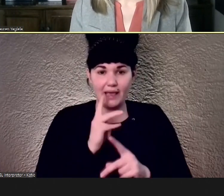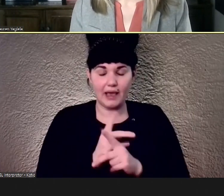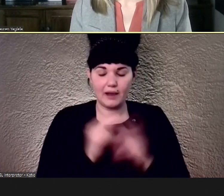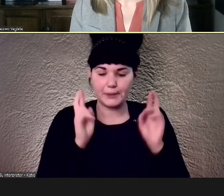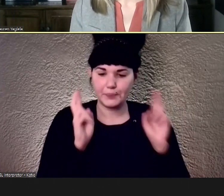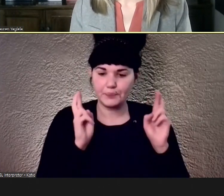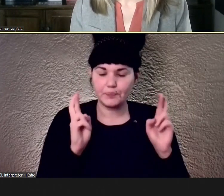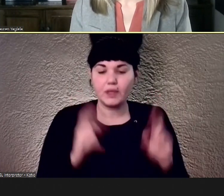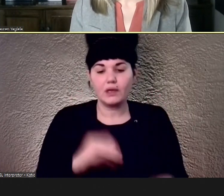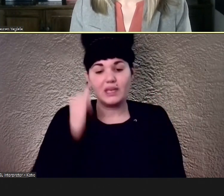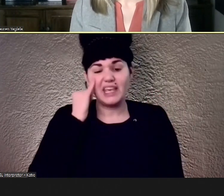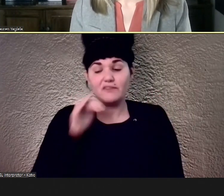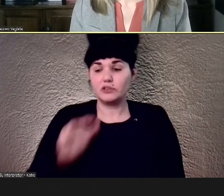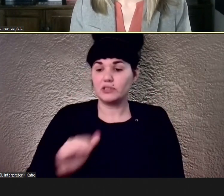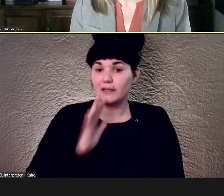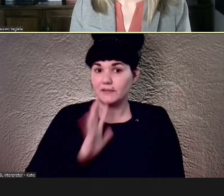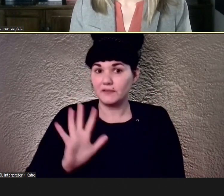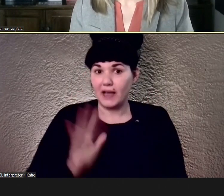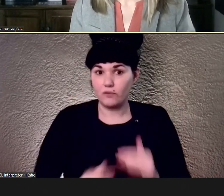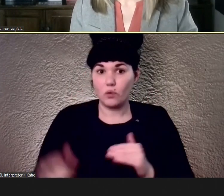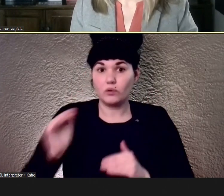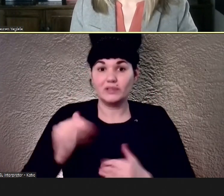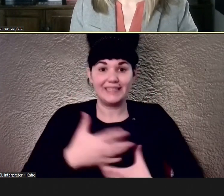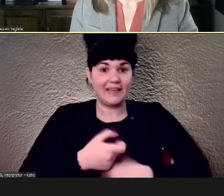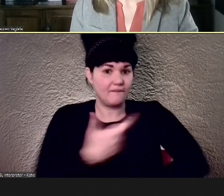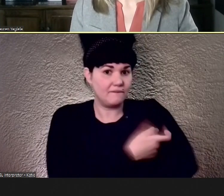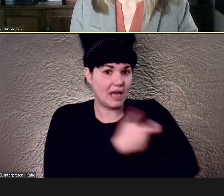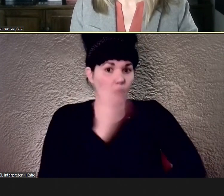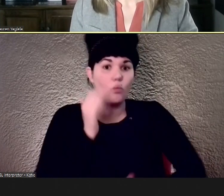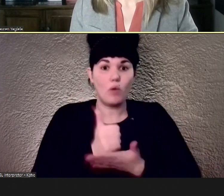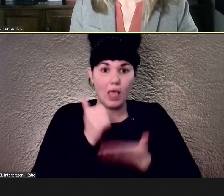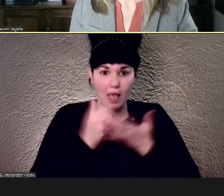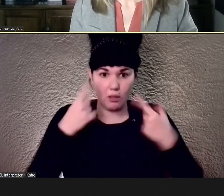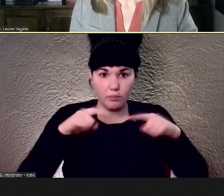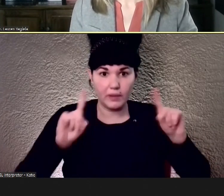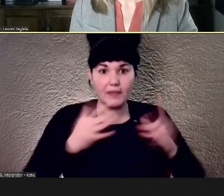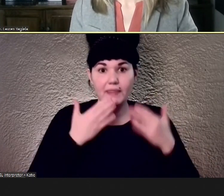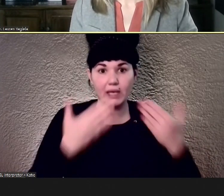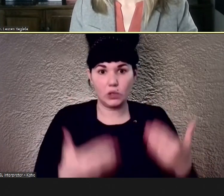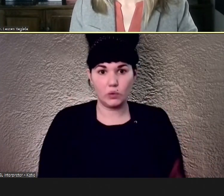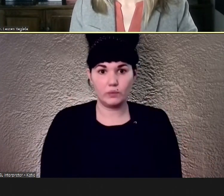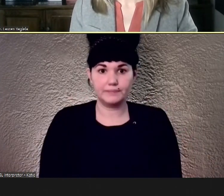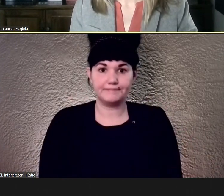5 and older will help us achieve this. Thank you.